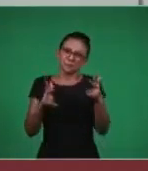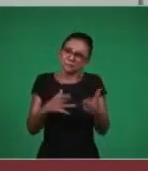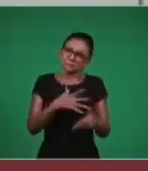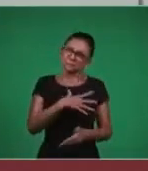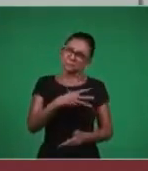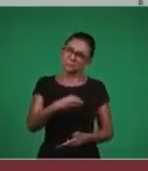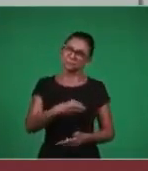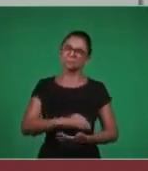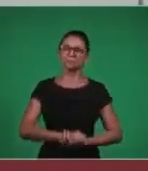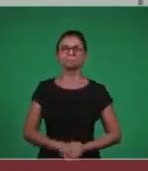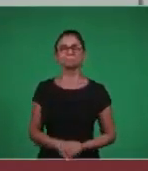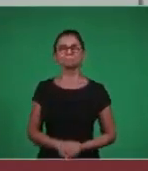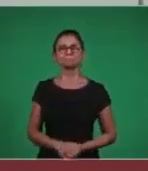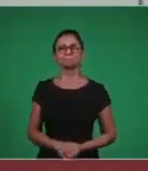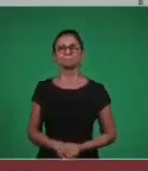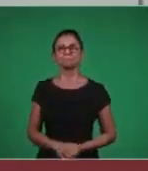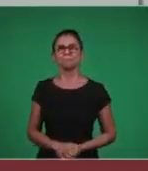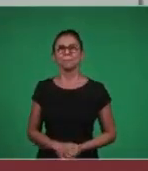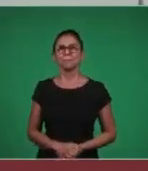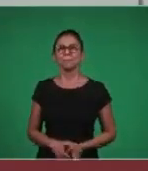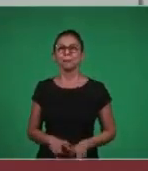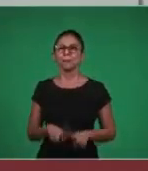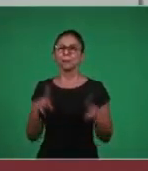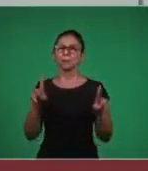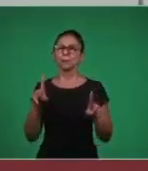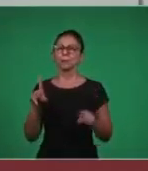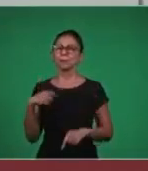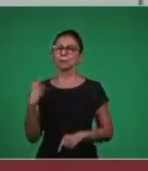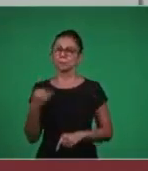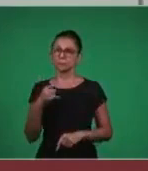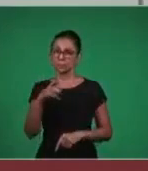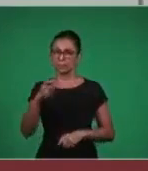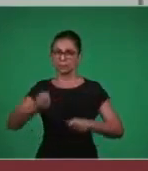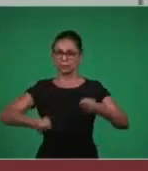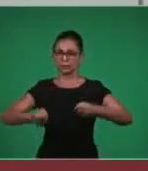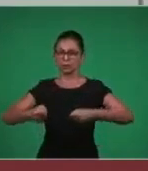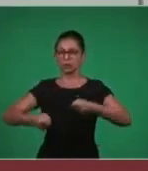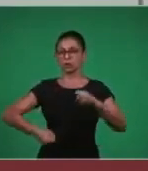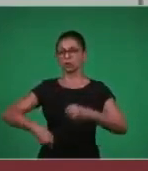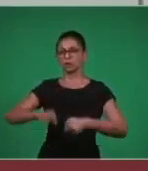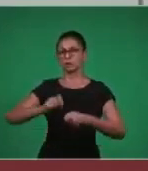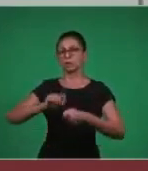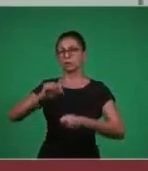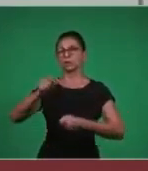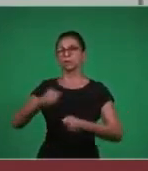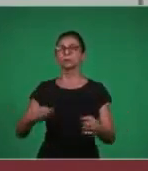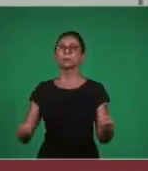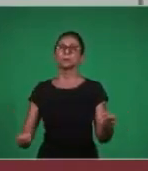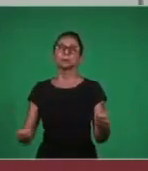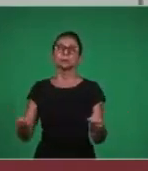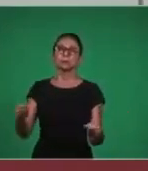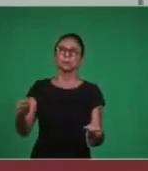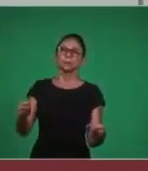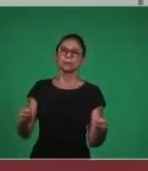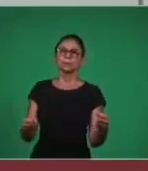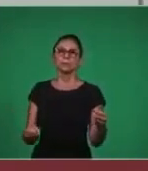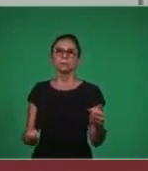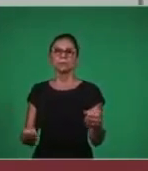same way with our children. For this, in order for you to drive in that way, what do? You drive.